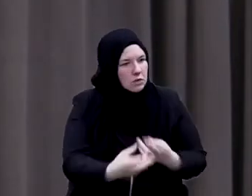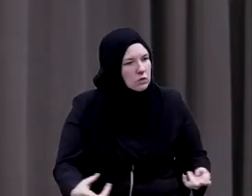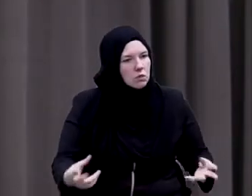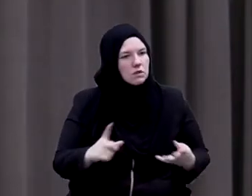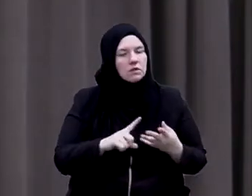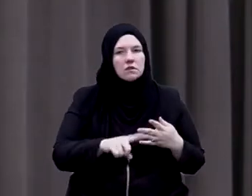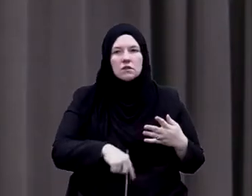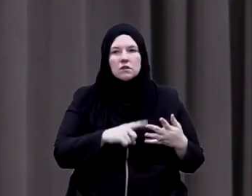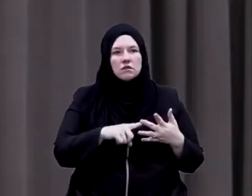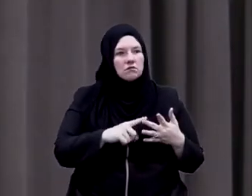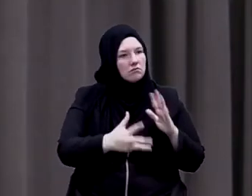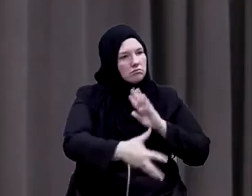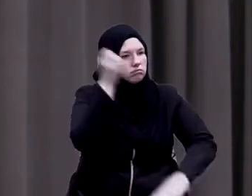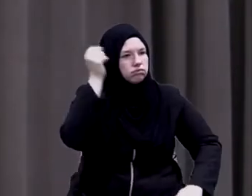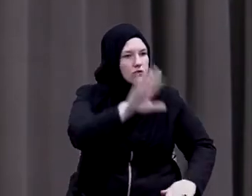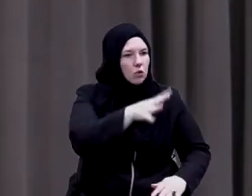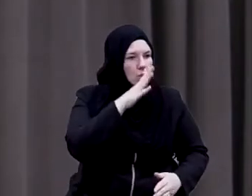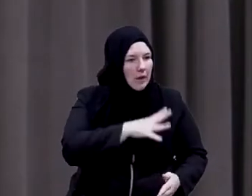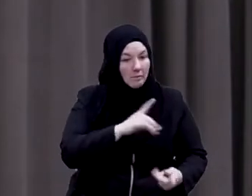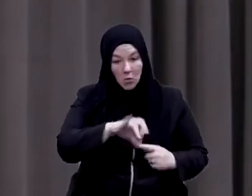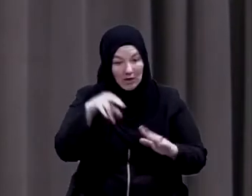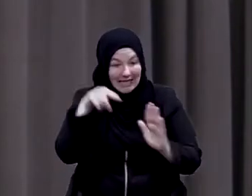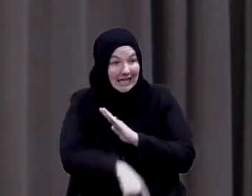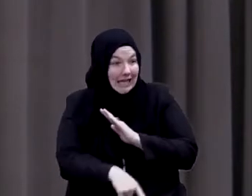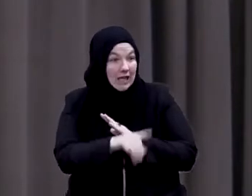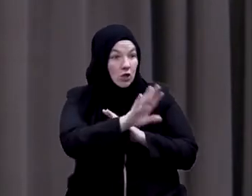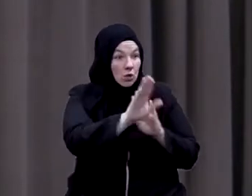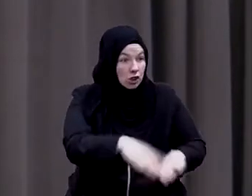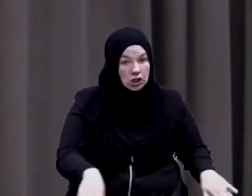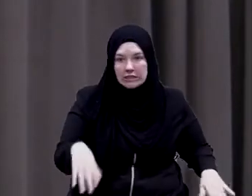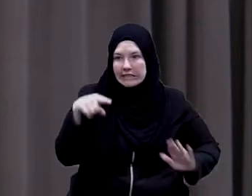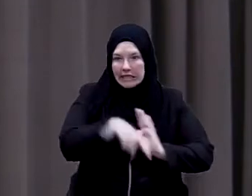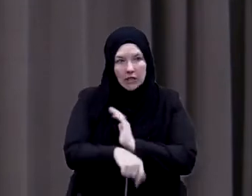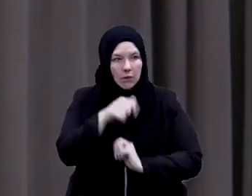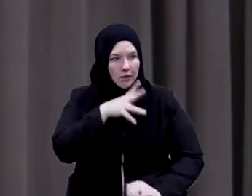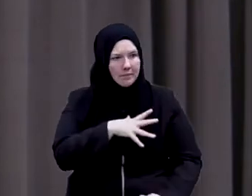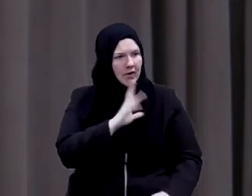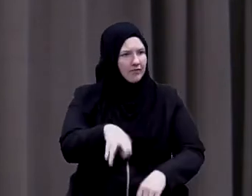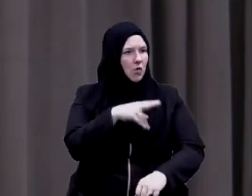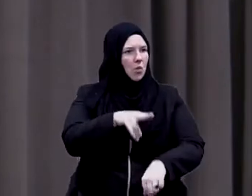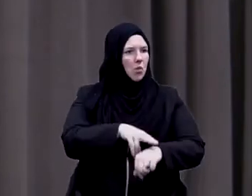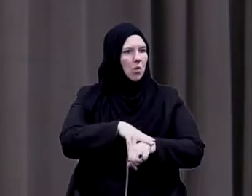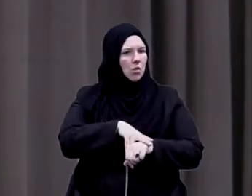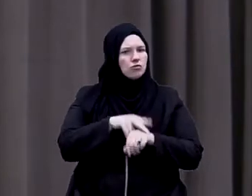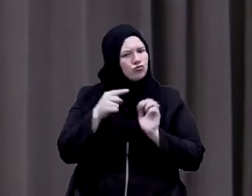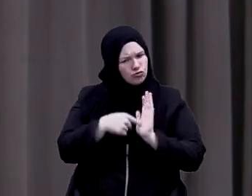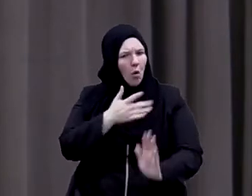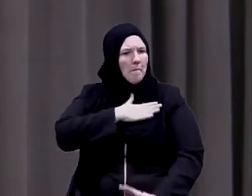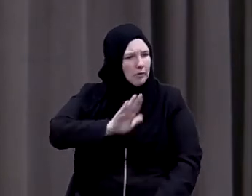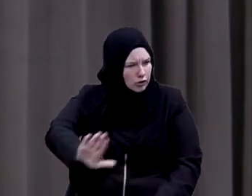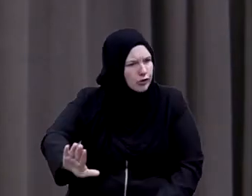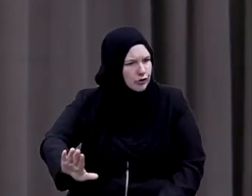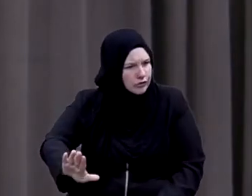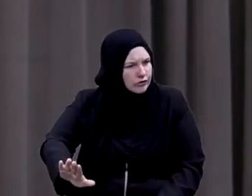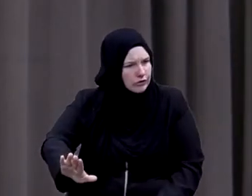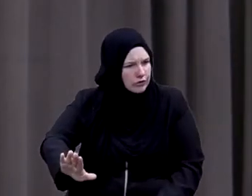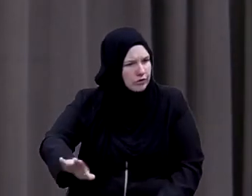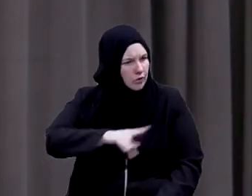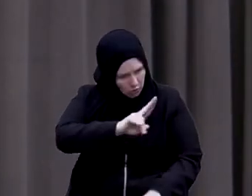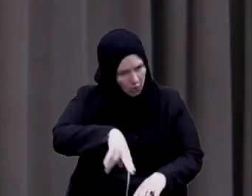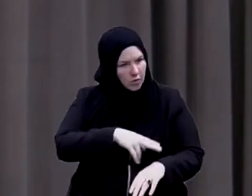are enslaving your women or killing them and your children. Of course, you have to treat them well. The Quran says